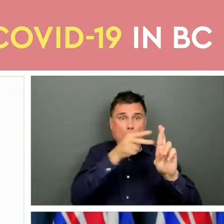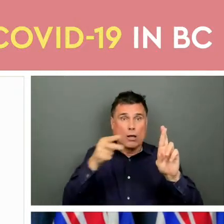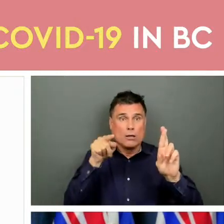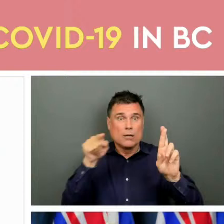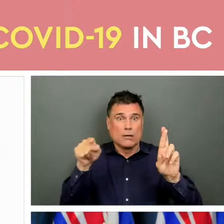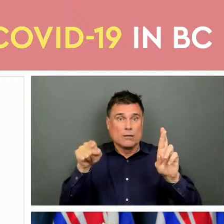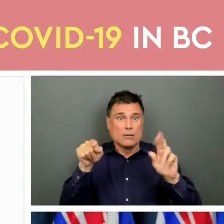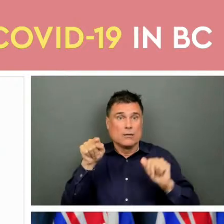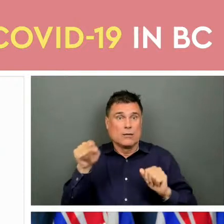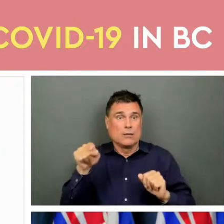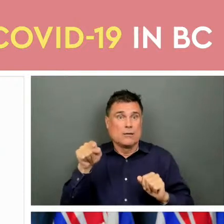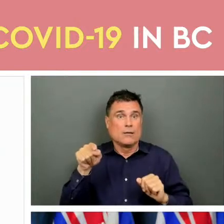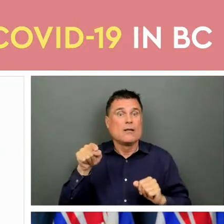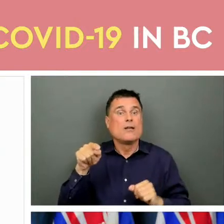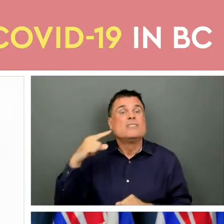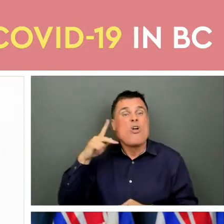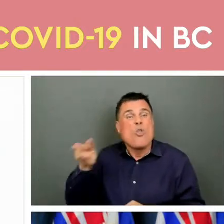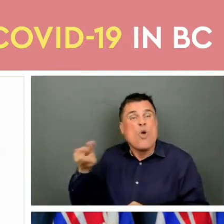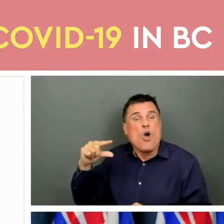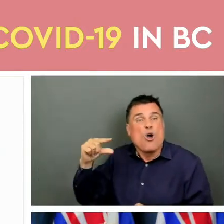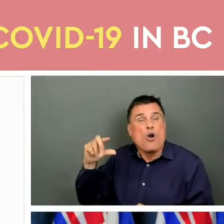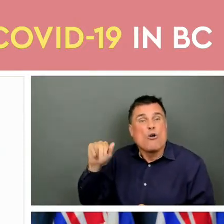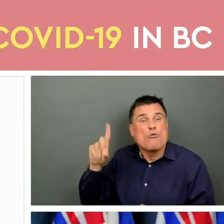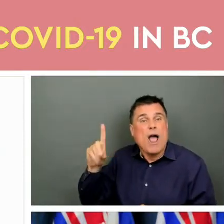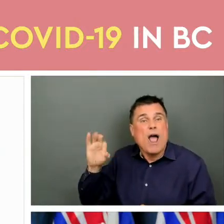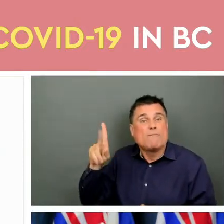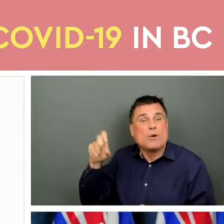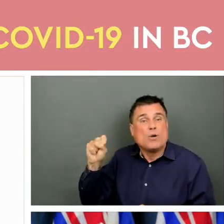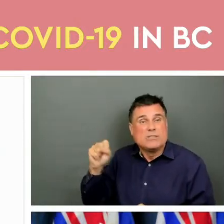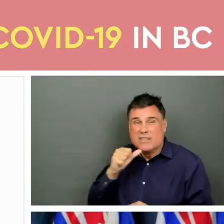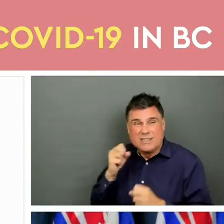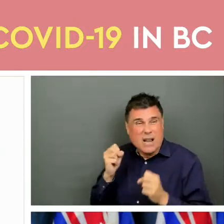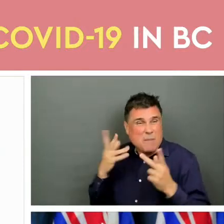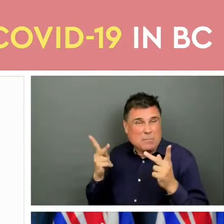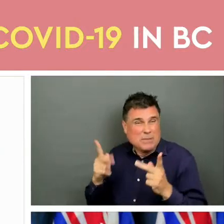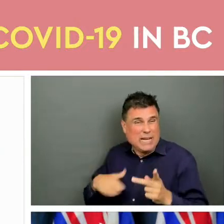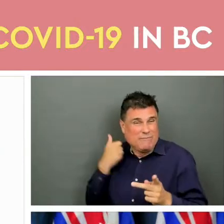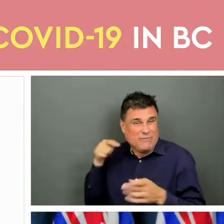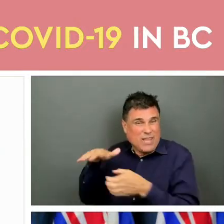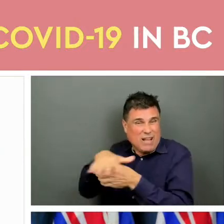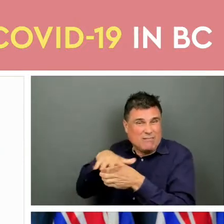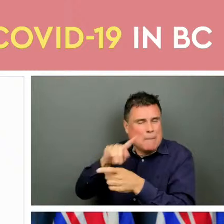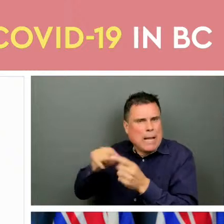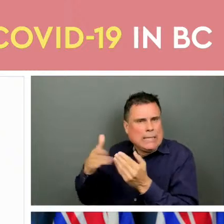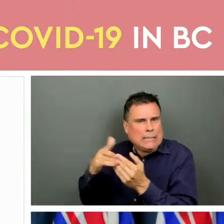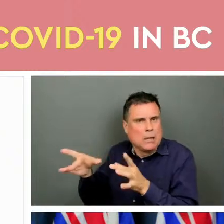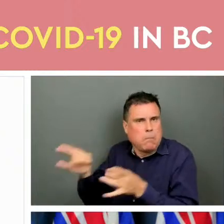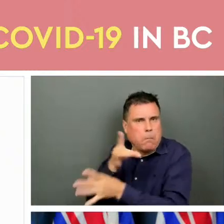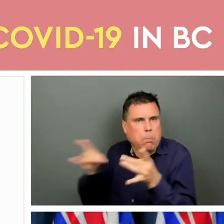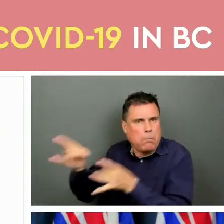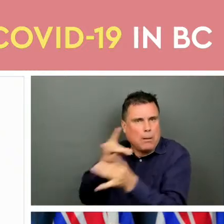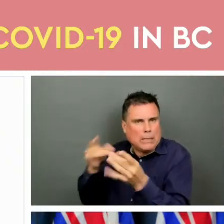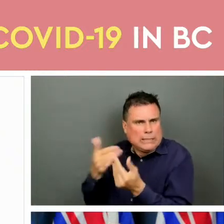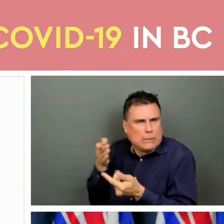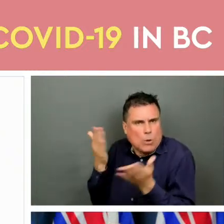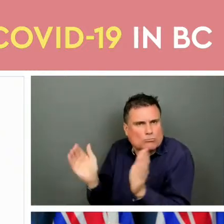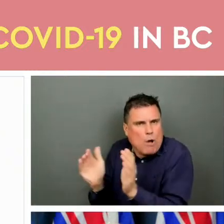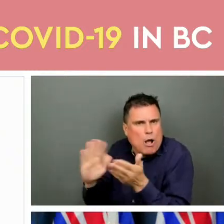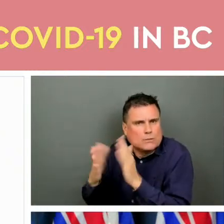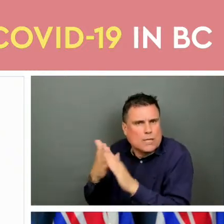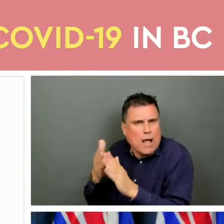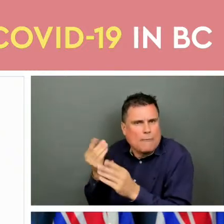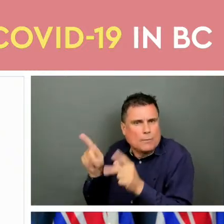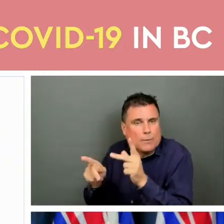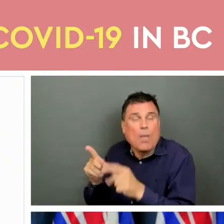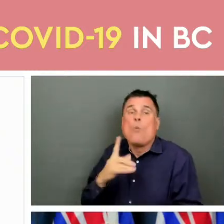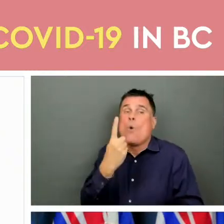it is a very small population, have a higher rate of transmission. But again, the positive that we see in this